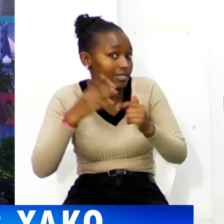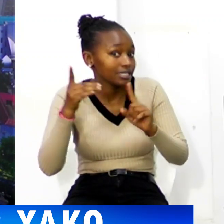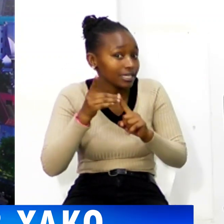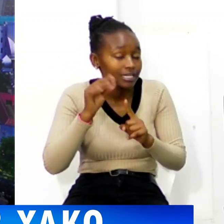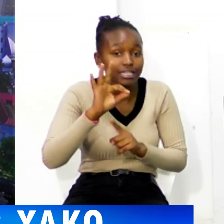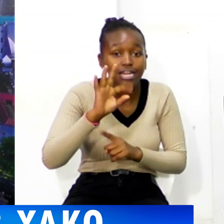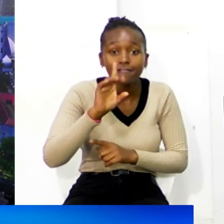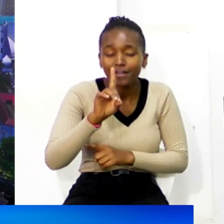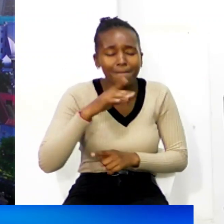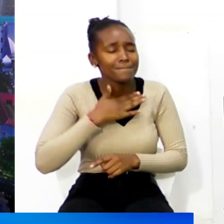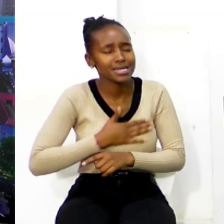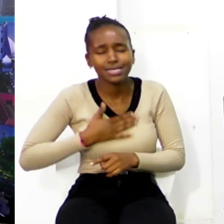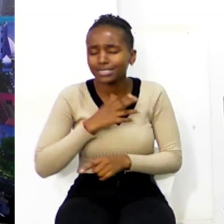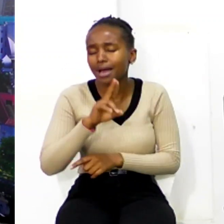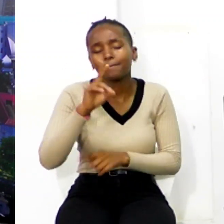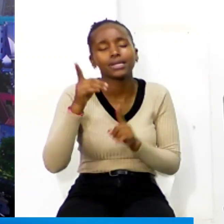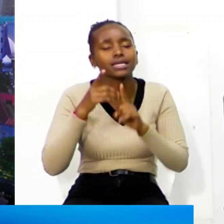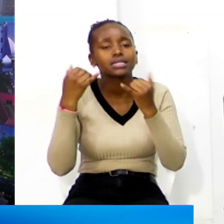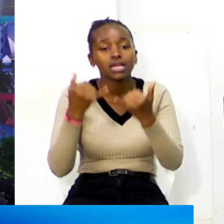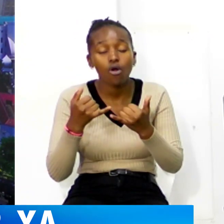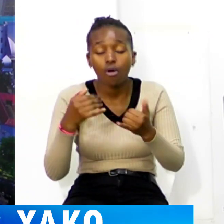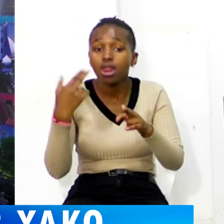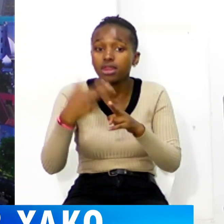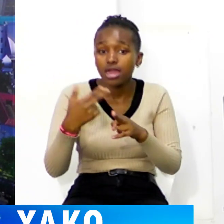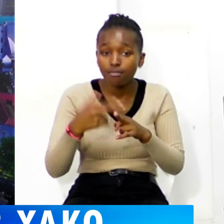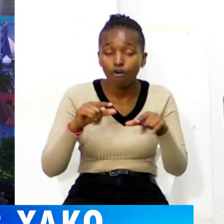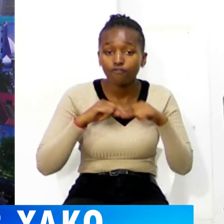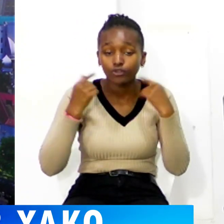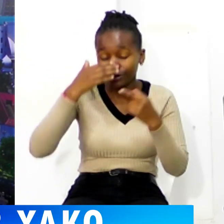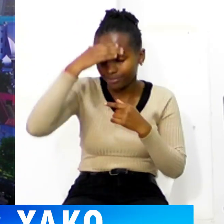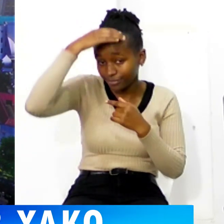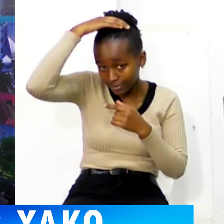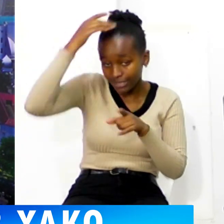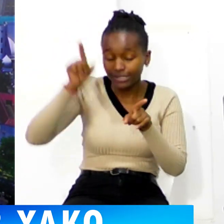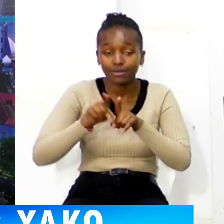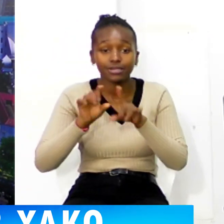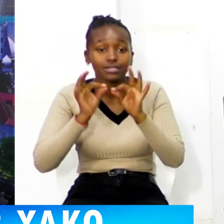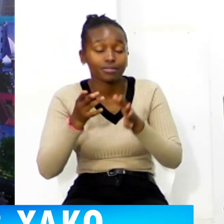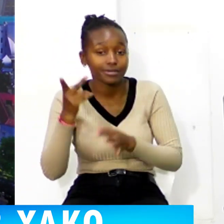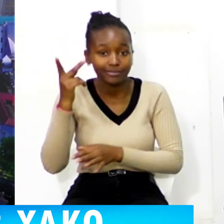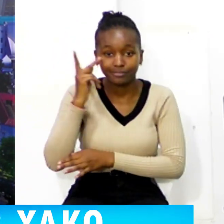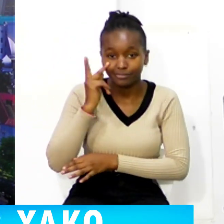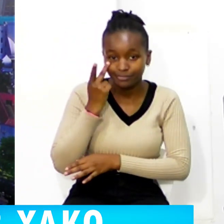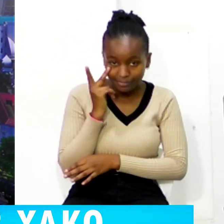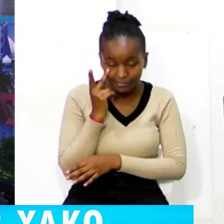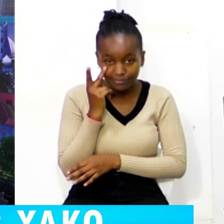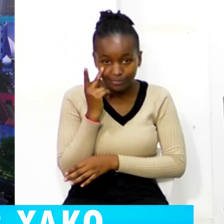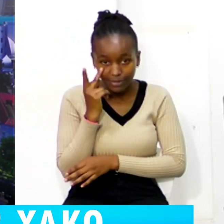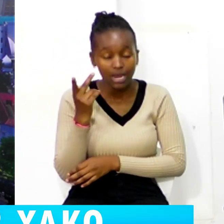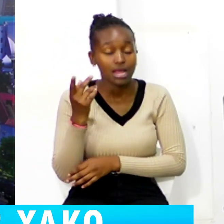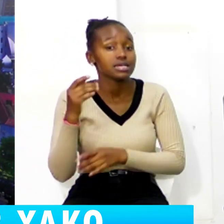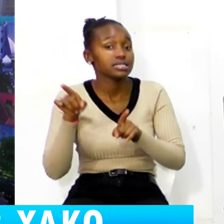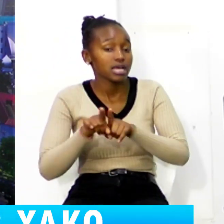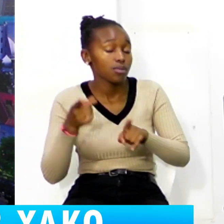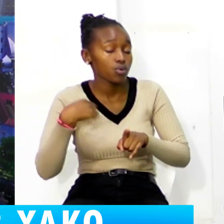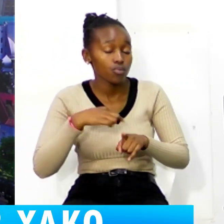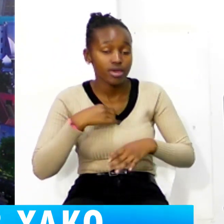do something. This is Chris Mwololo. Esther Kendi has been our sign language interpreter, and we